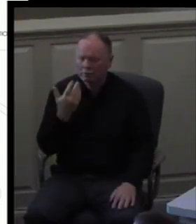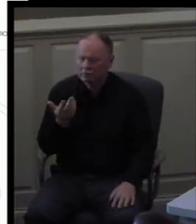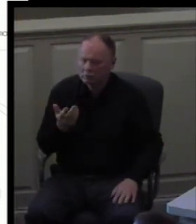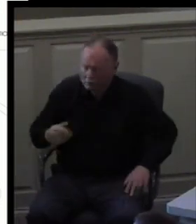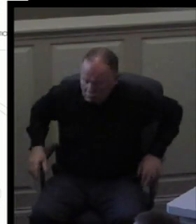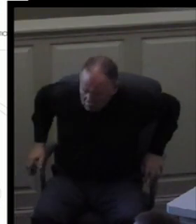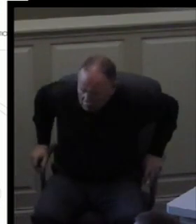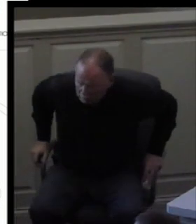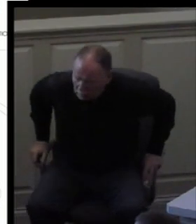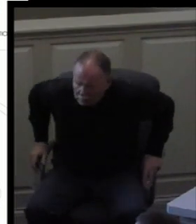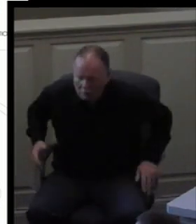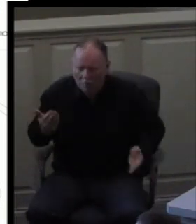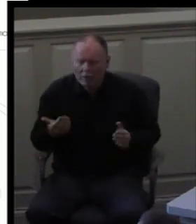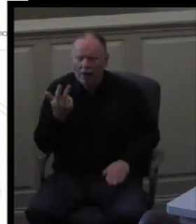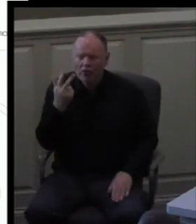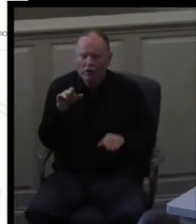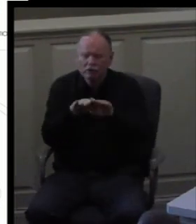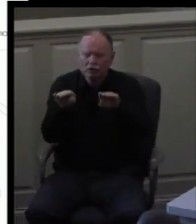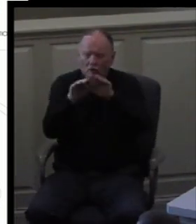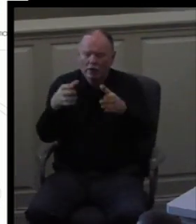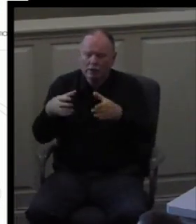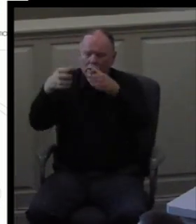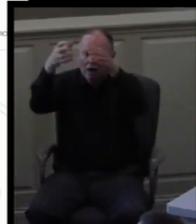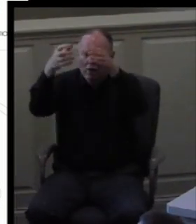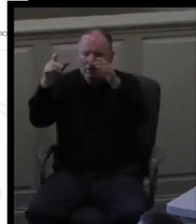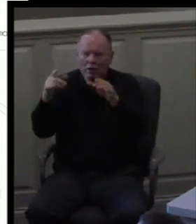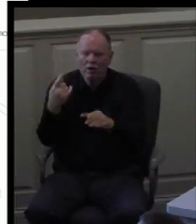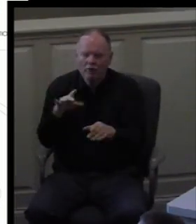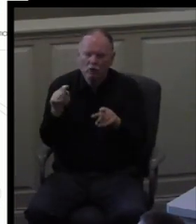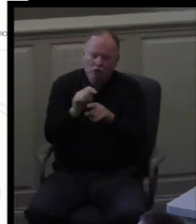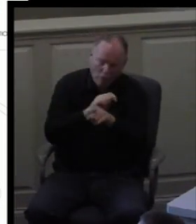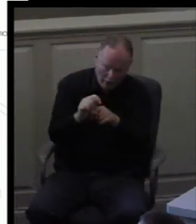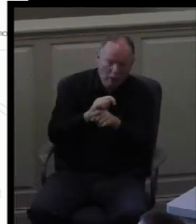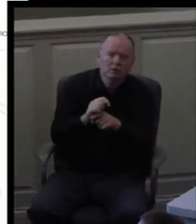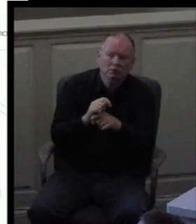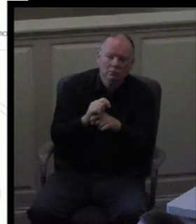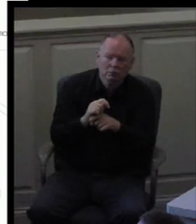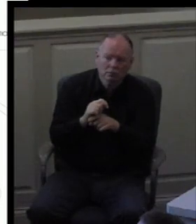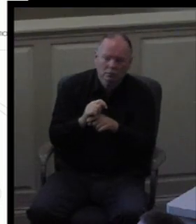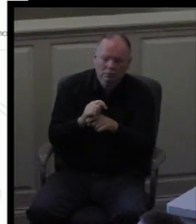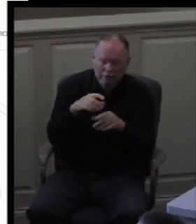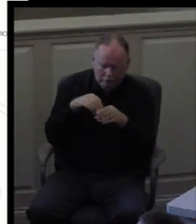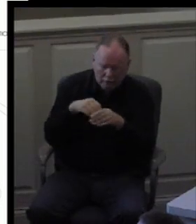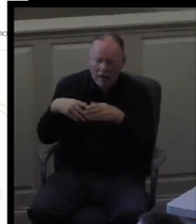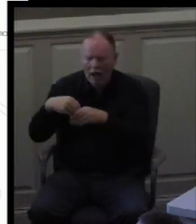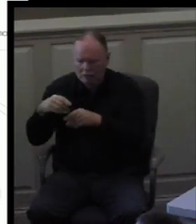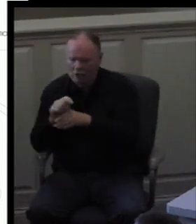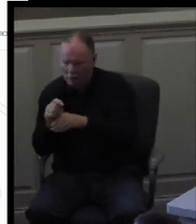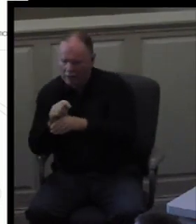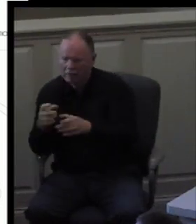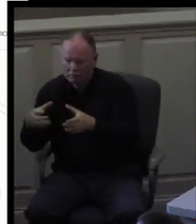what probably will be a 3-story stair tower, which will double as a training space, both interior and